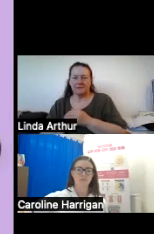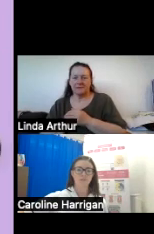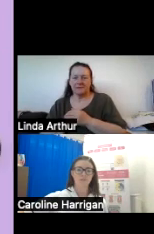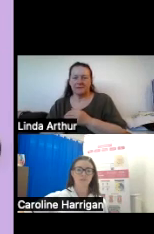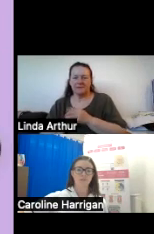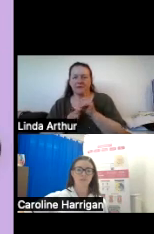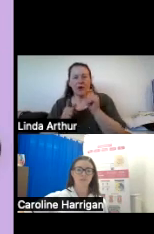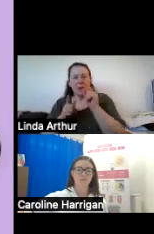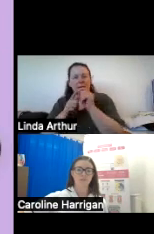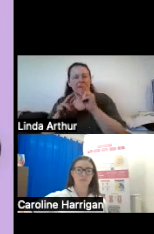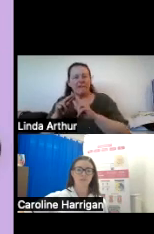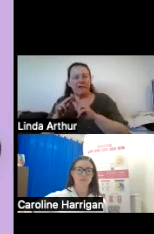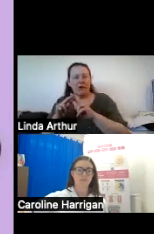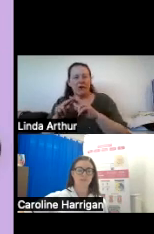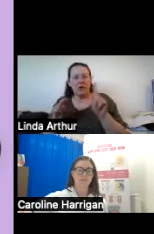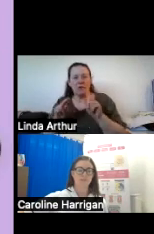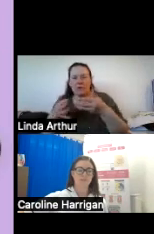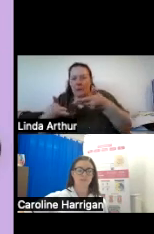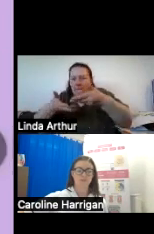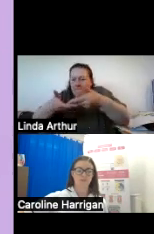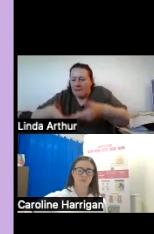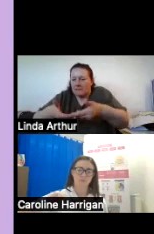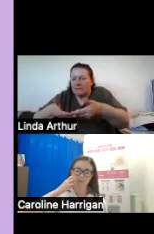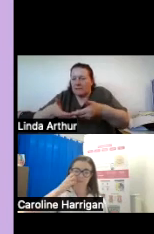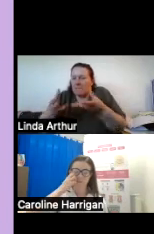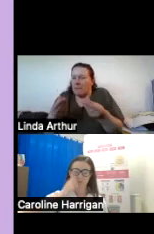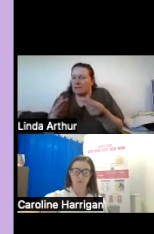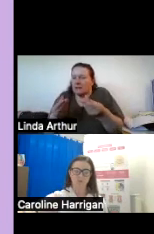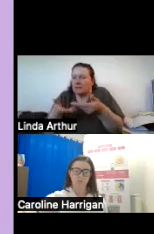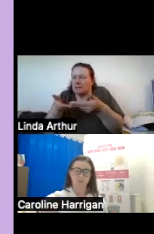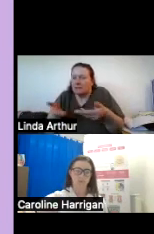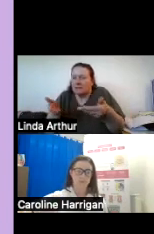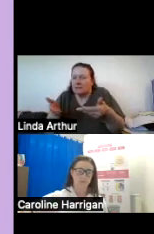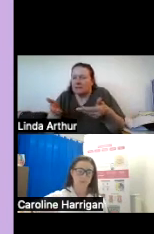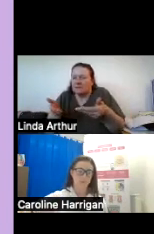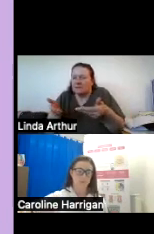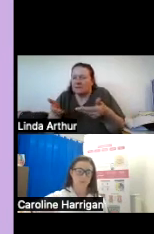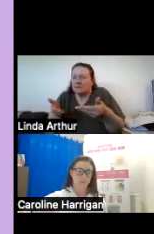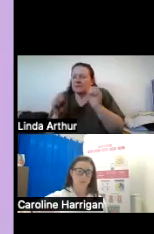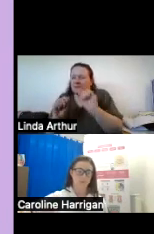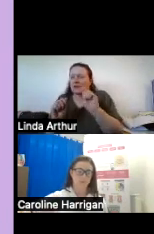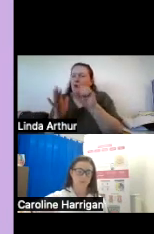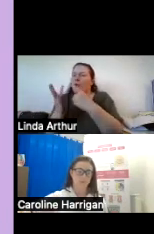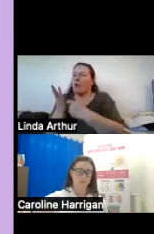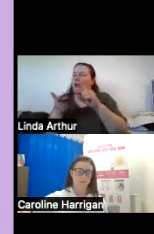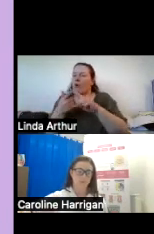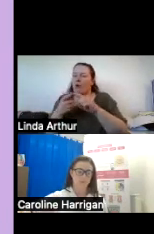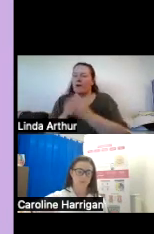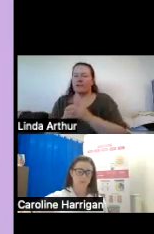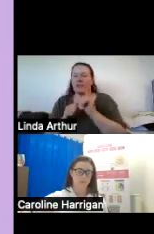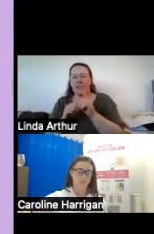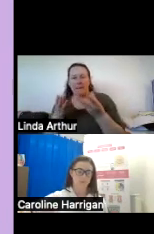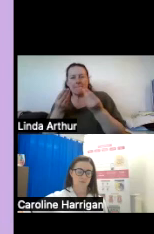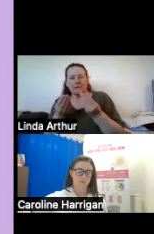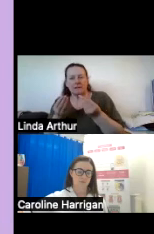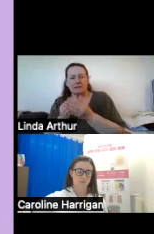The pelvic floor is the base of the group of muscles referred to as your core. These muscles